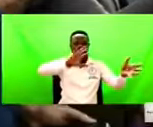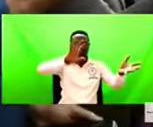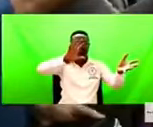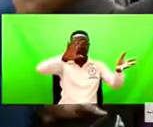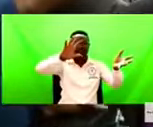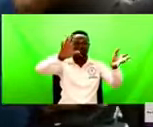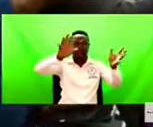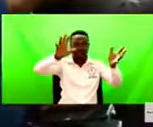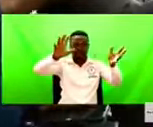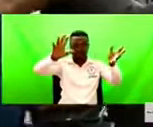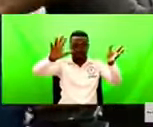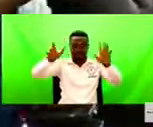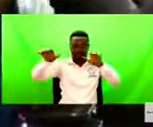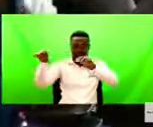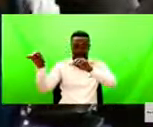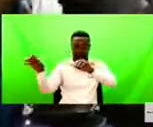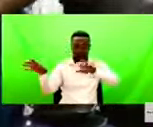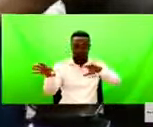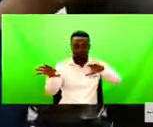The